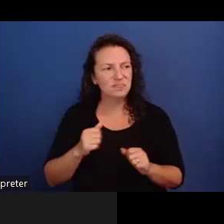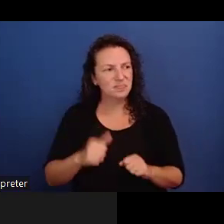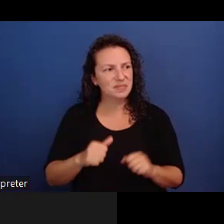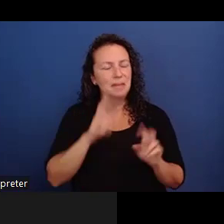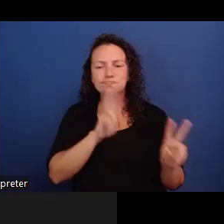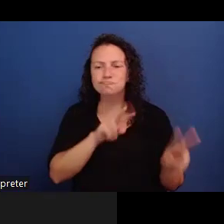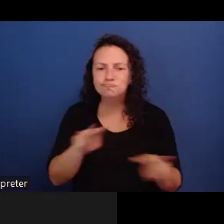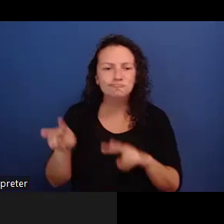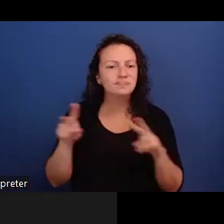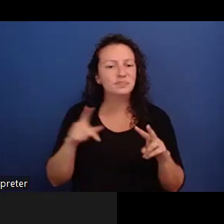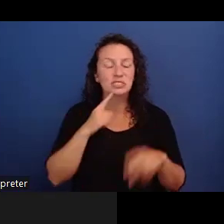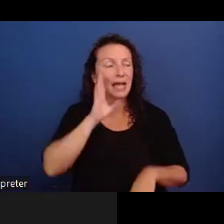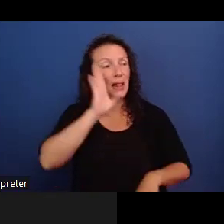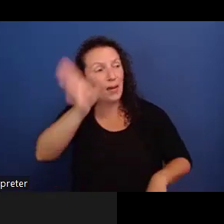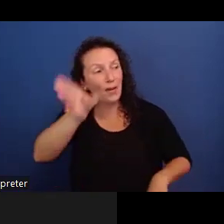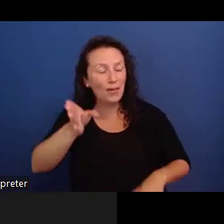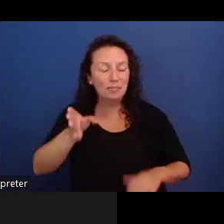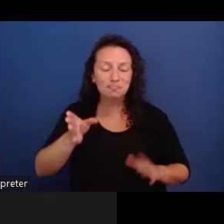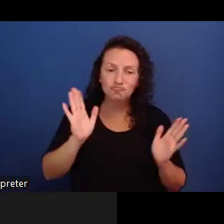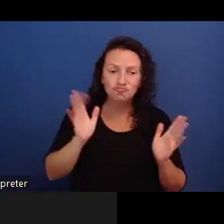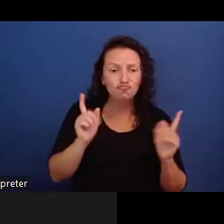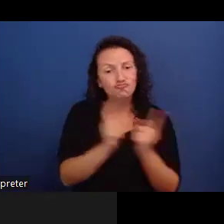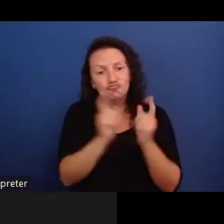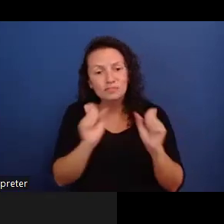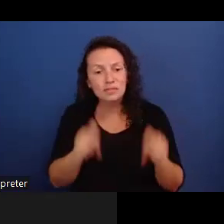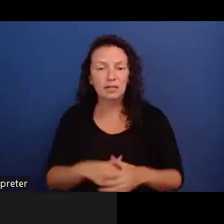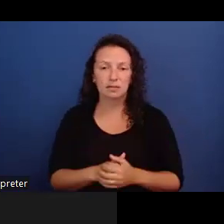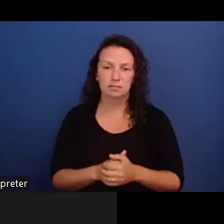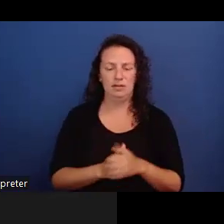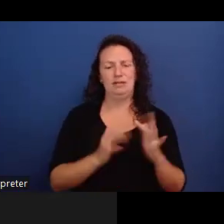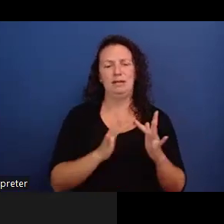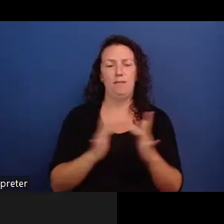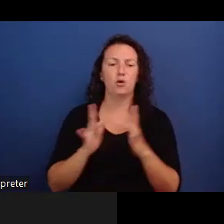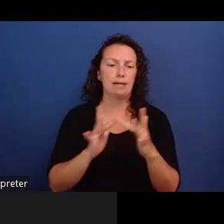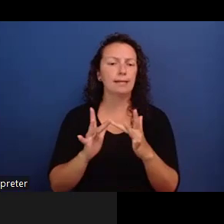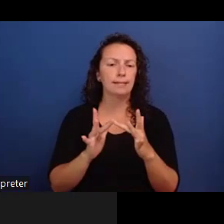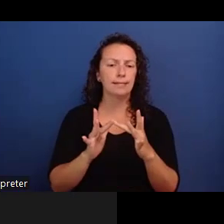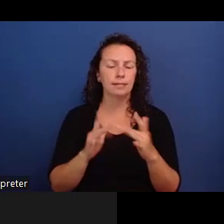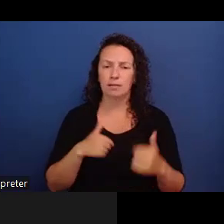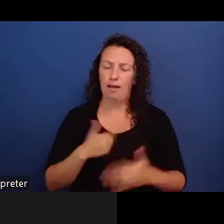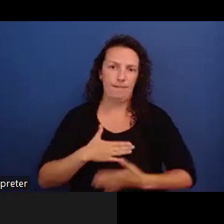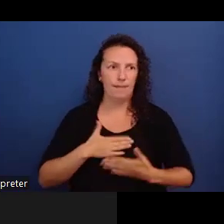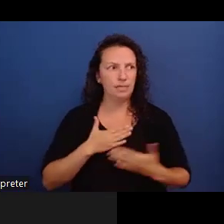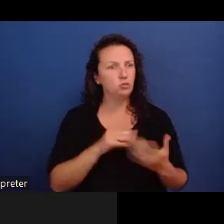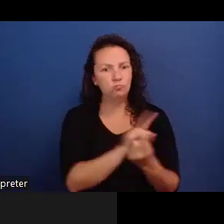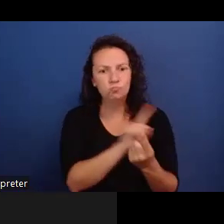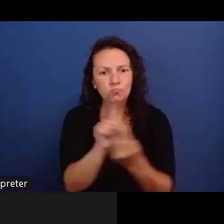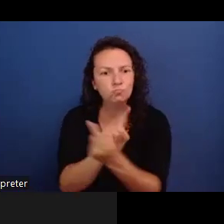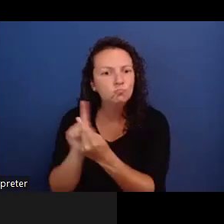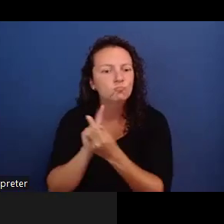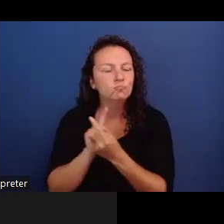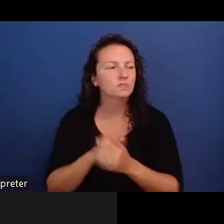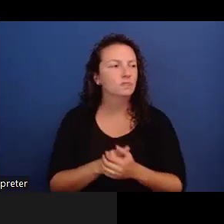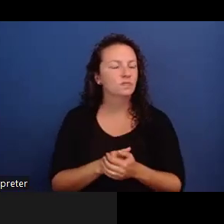And I'm, again, the networking, if I'm happy to network if somebody's